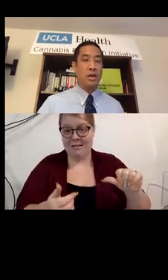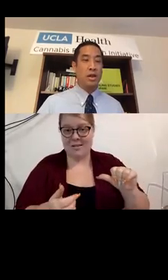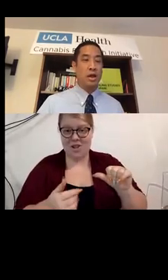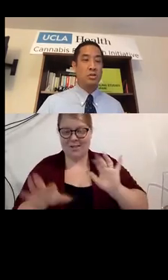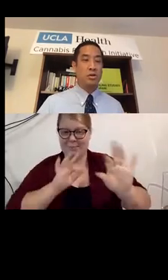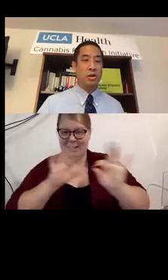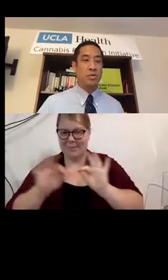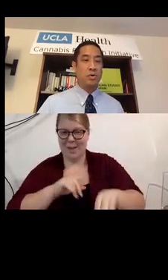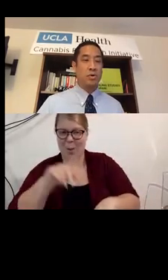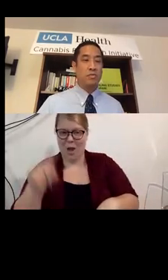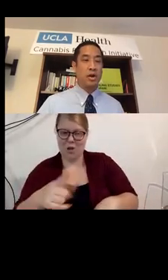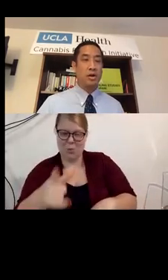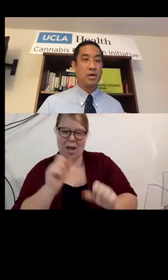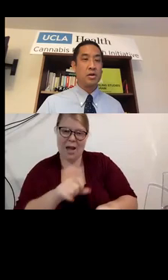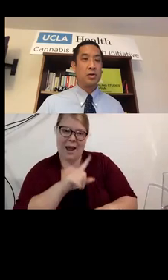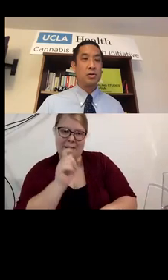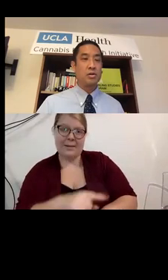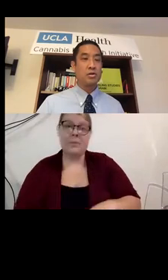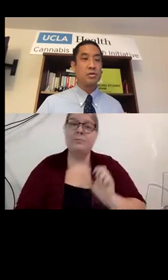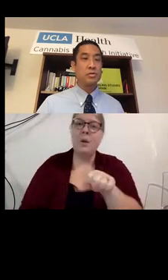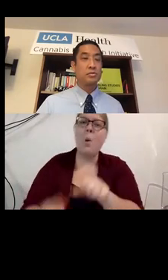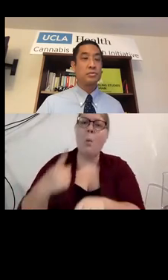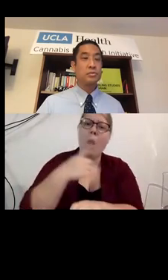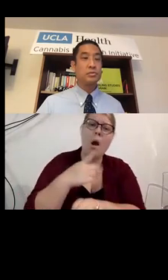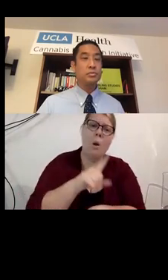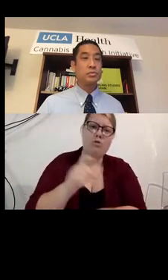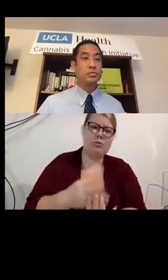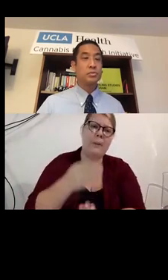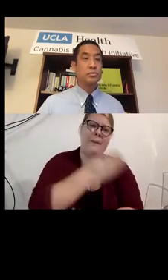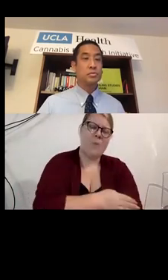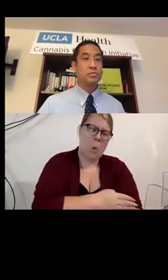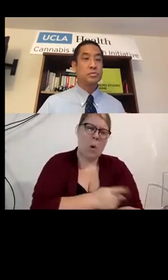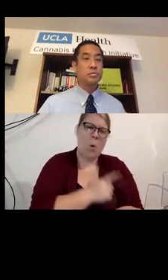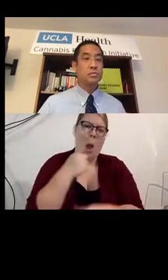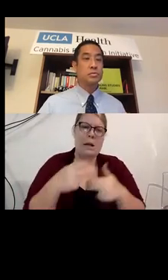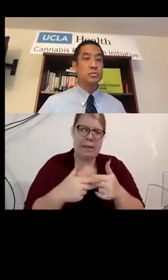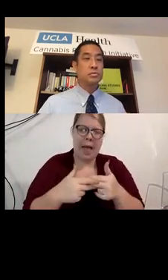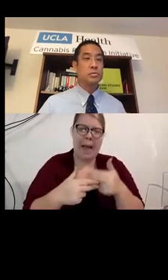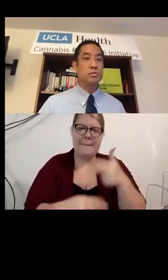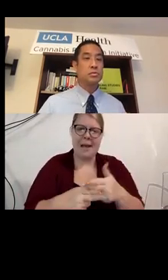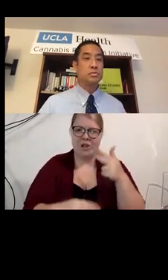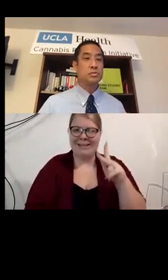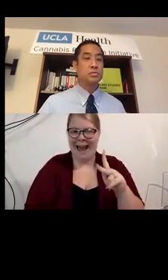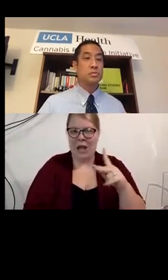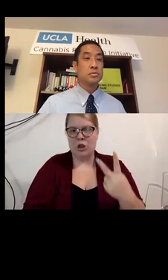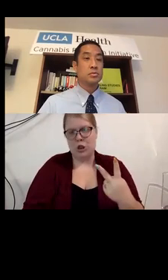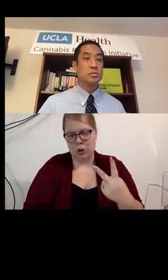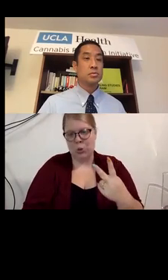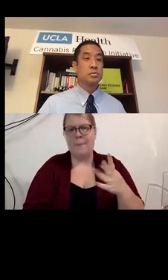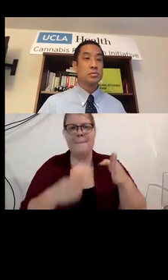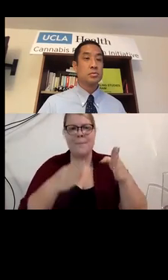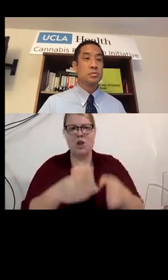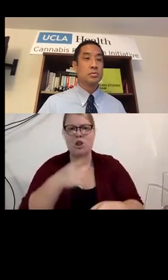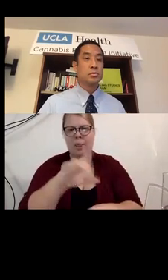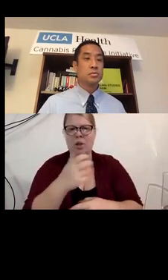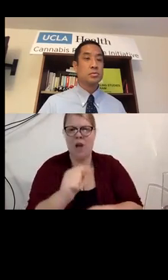want answered? And yeah, one of the earlier questions, one of your slides mentioned K2, and there was someone on here working